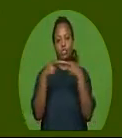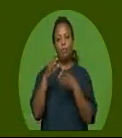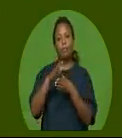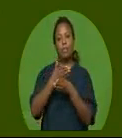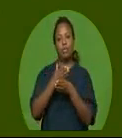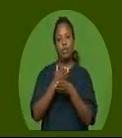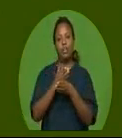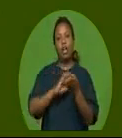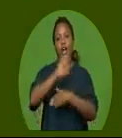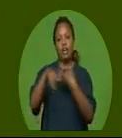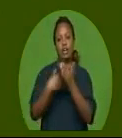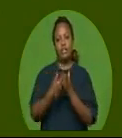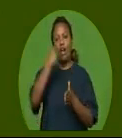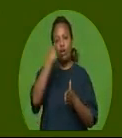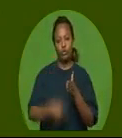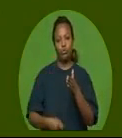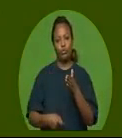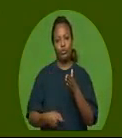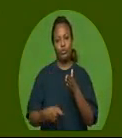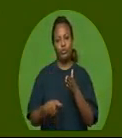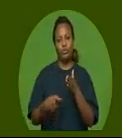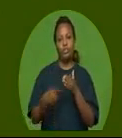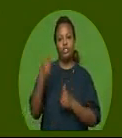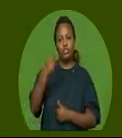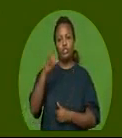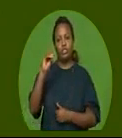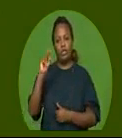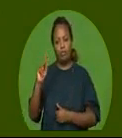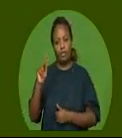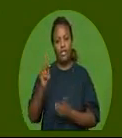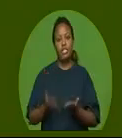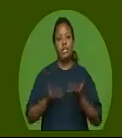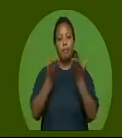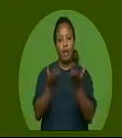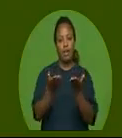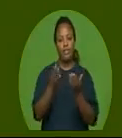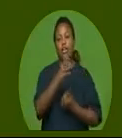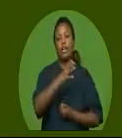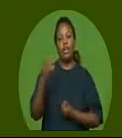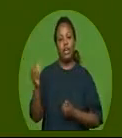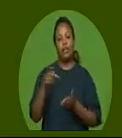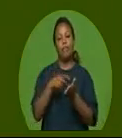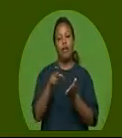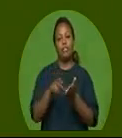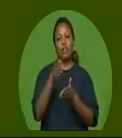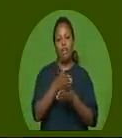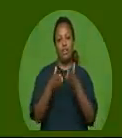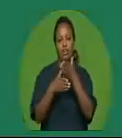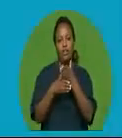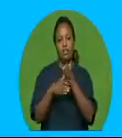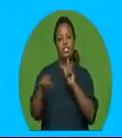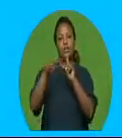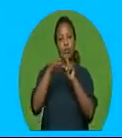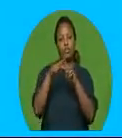relationship between aggregate output, real GDP, supplied and the price